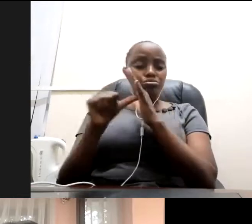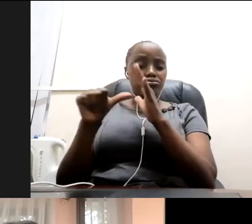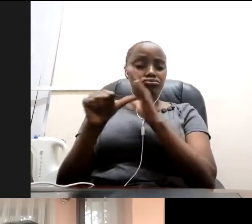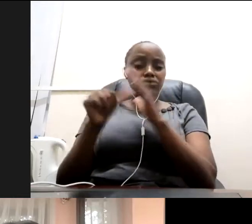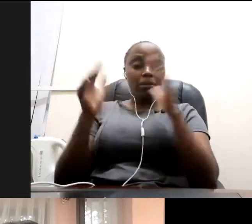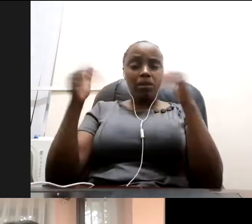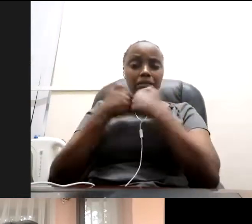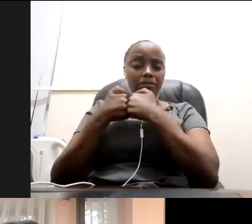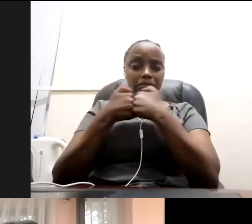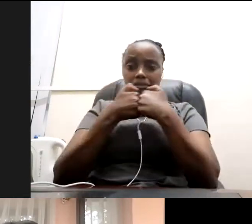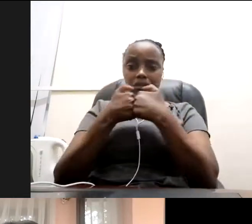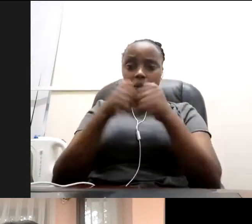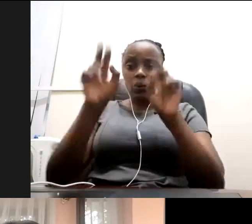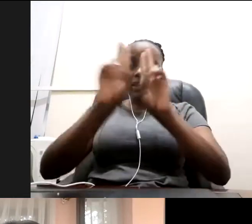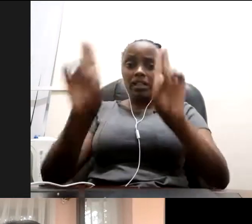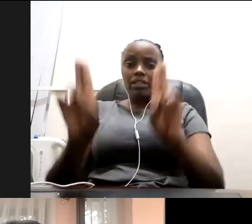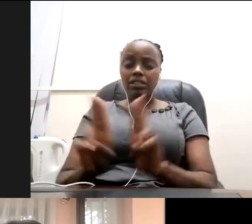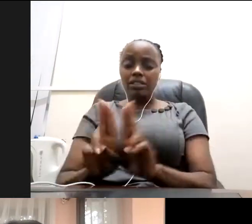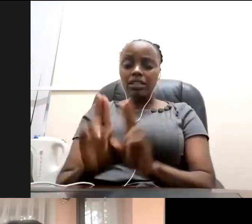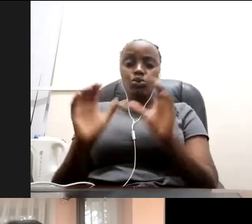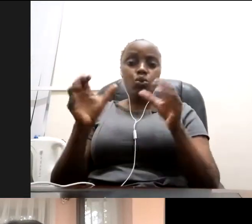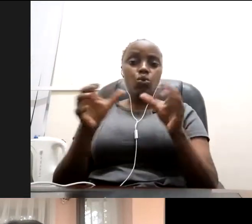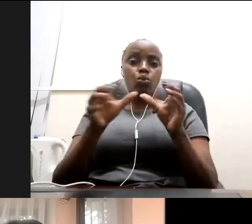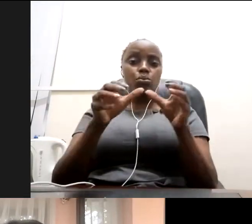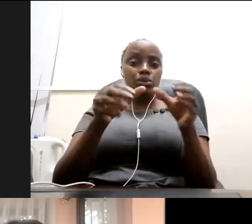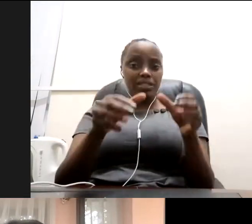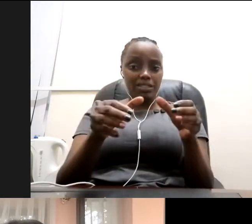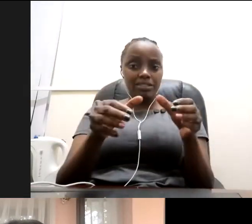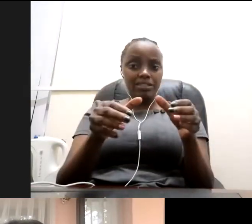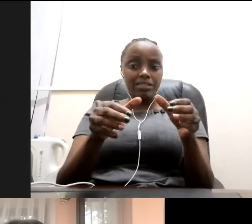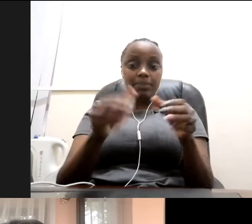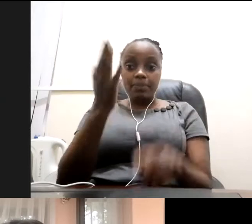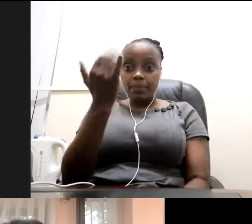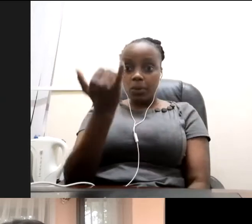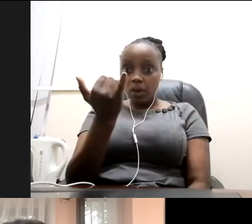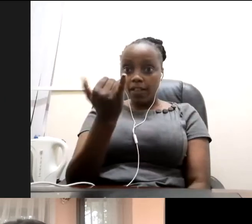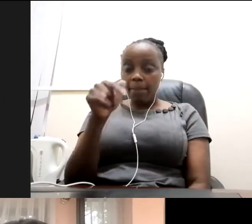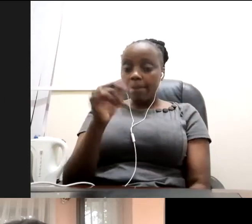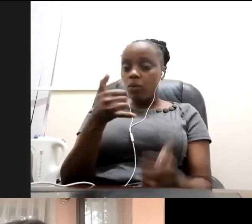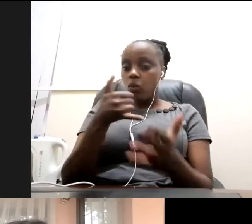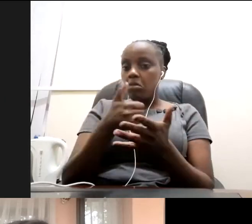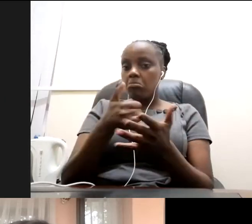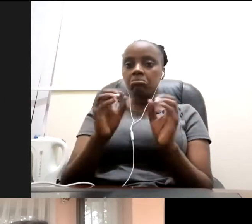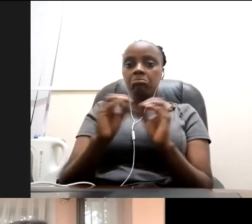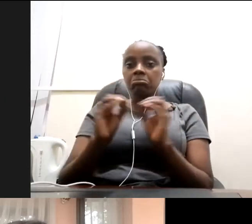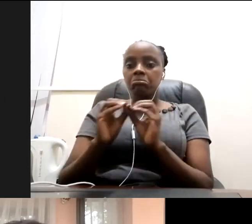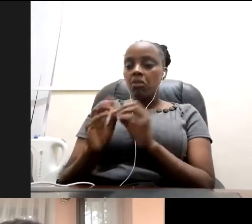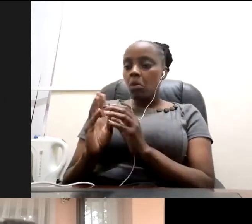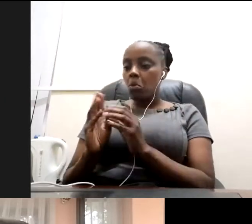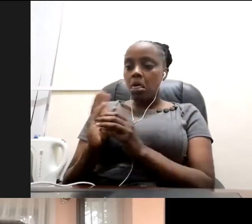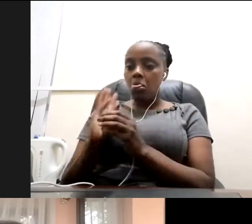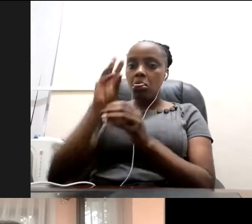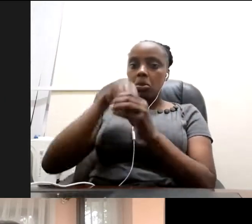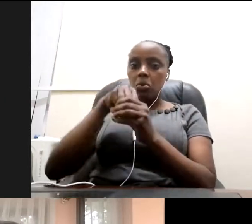with the international community of not being carried along and being left behind, contrary to